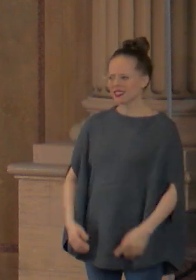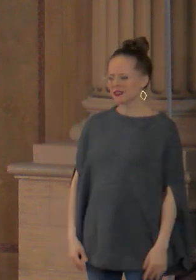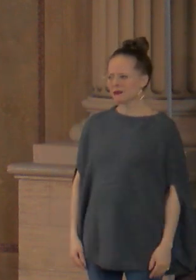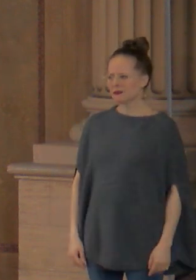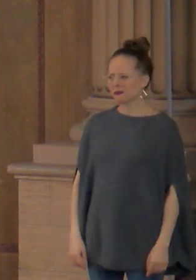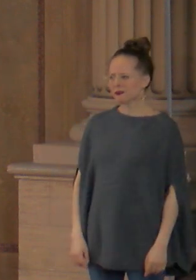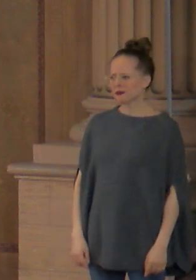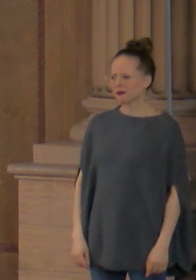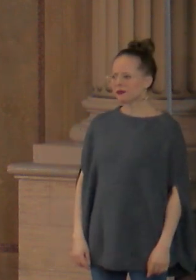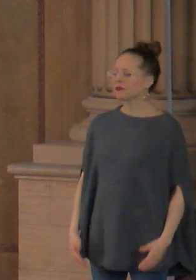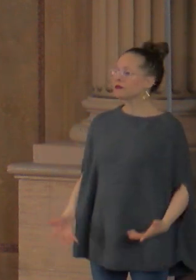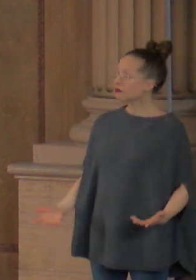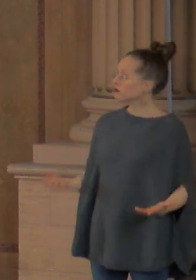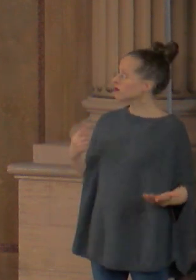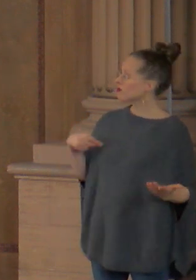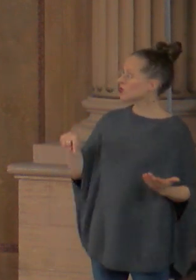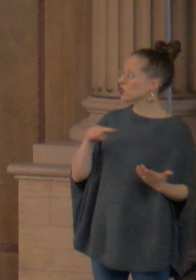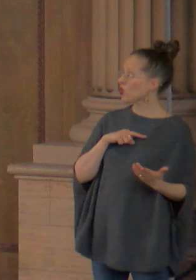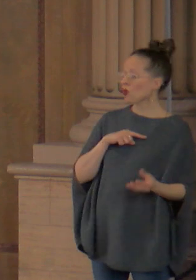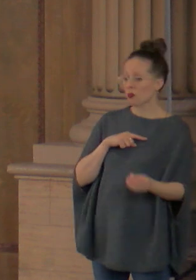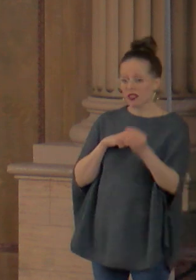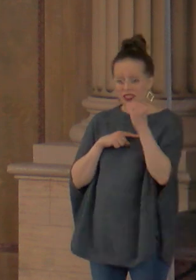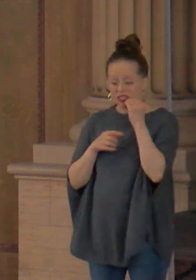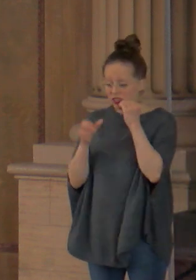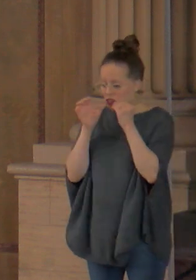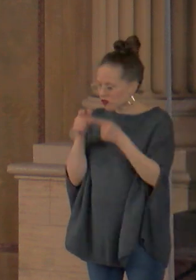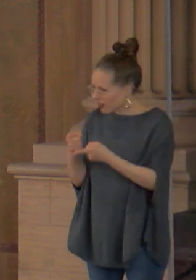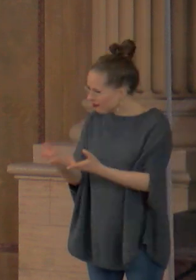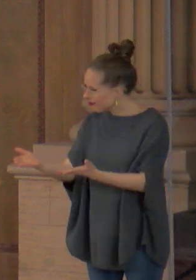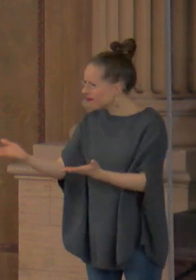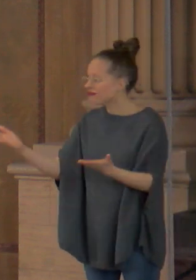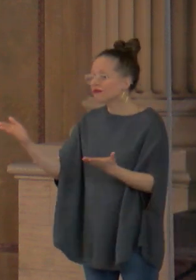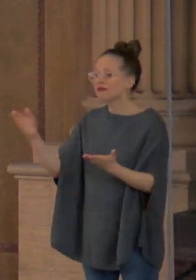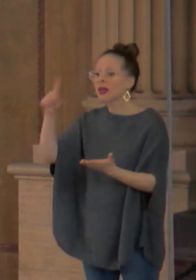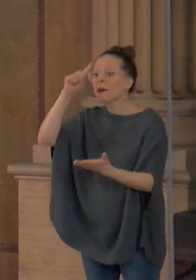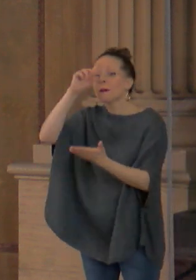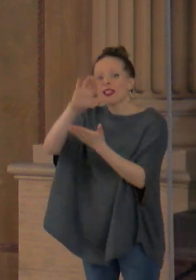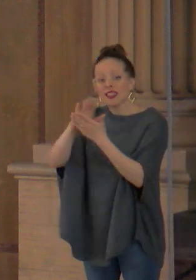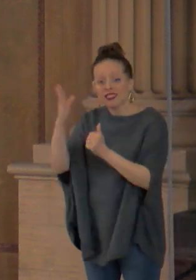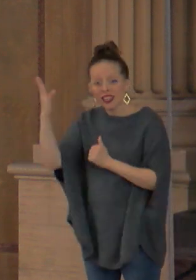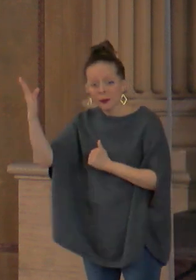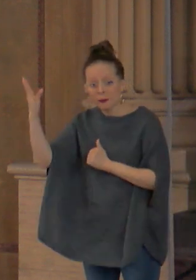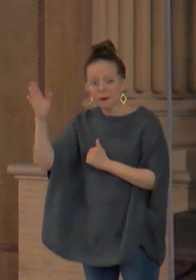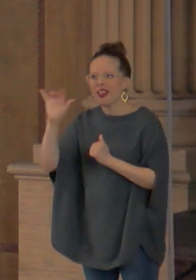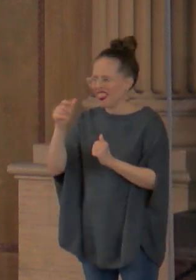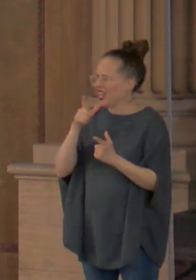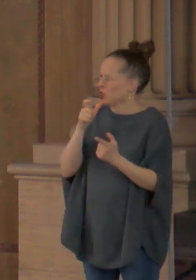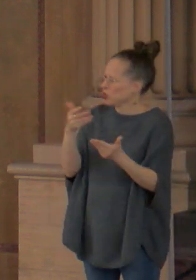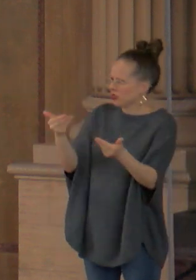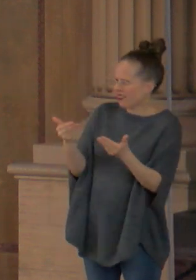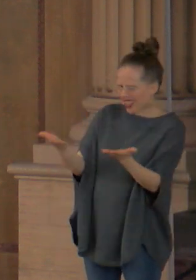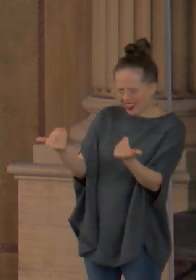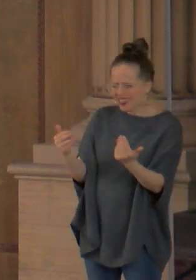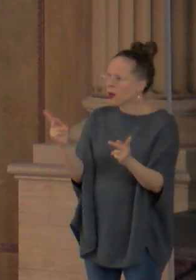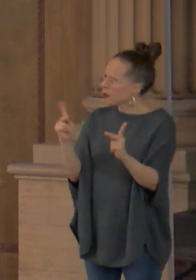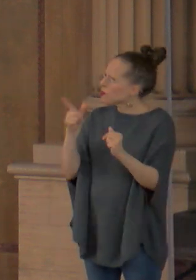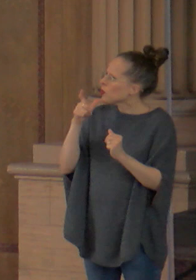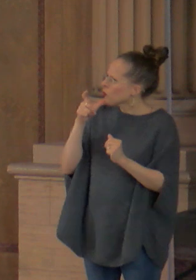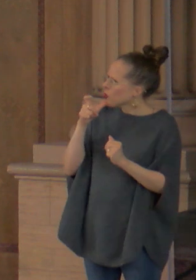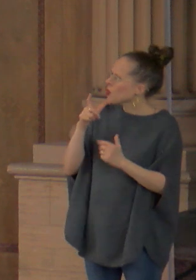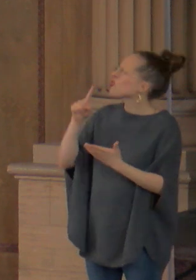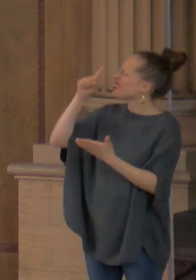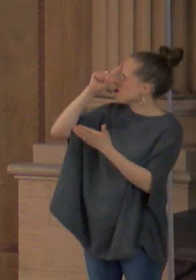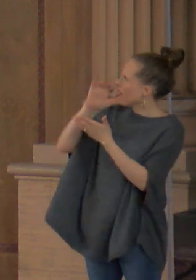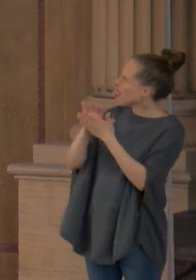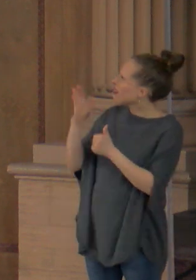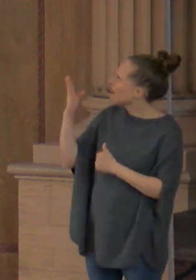So we take this believing in Jesus, the people who are invited to take this are those who believe in Christ. We take it confessing all of